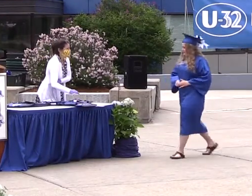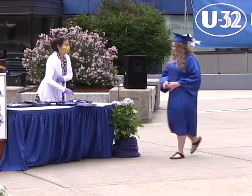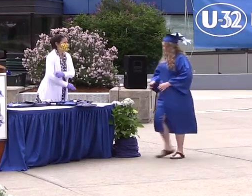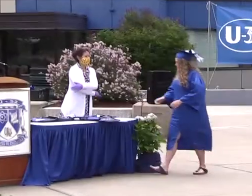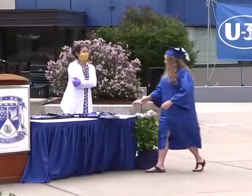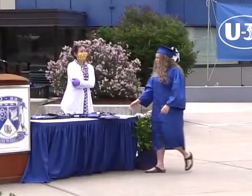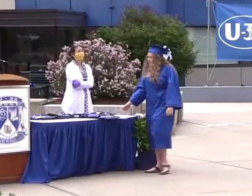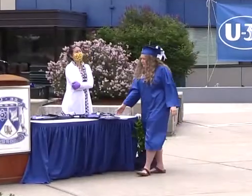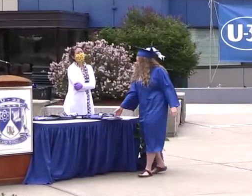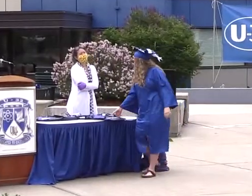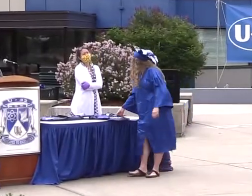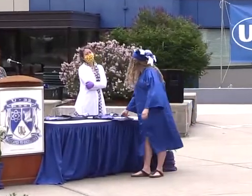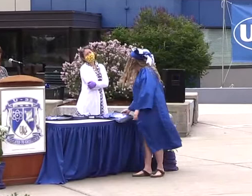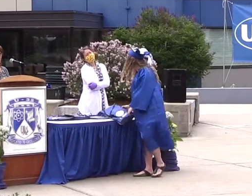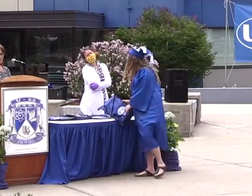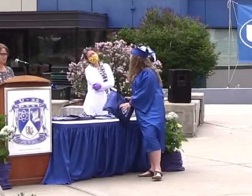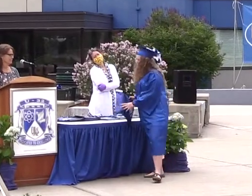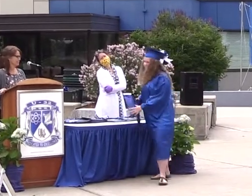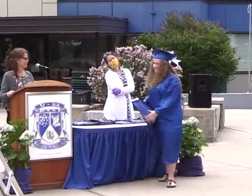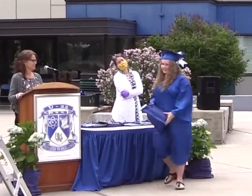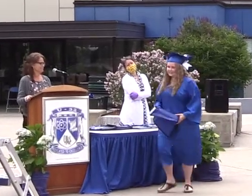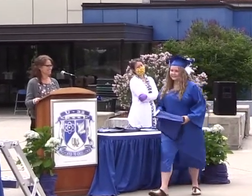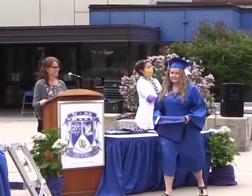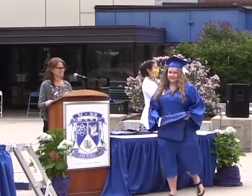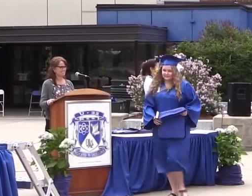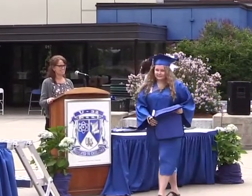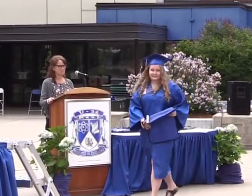Shayna M. Herring.